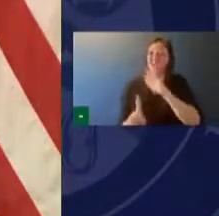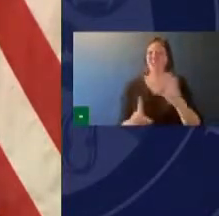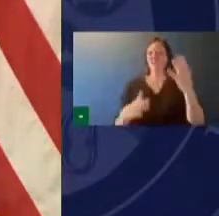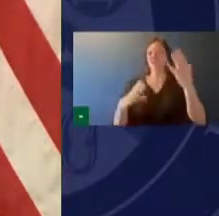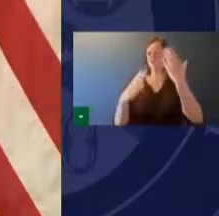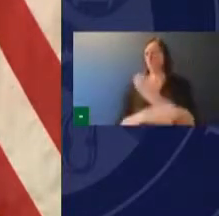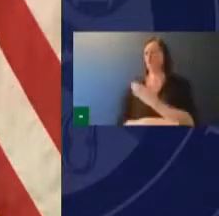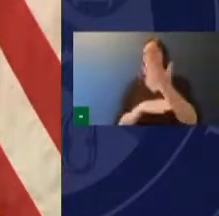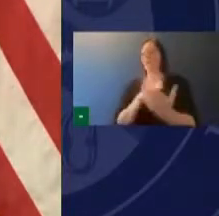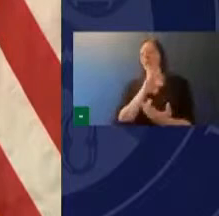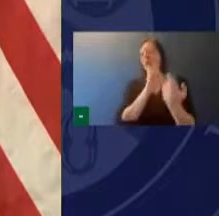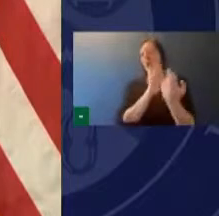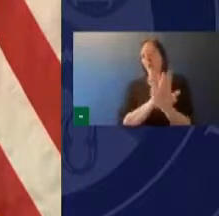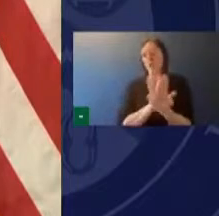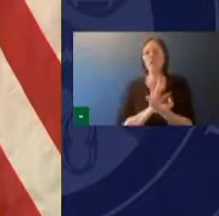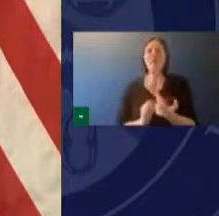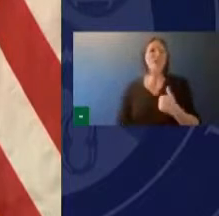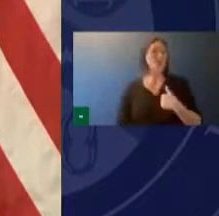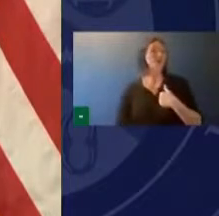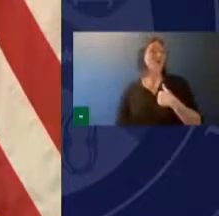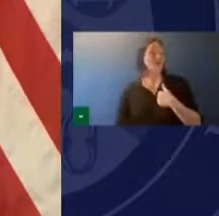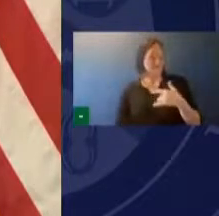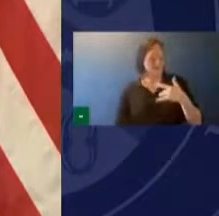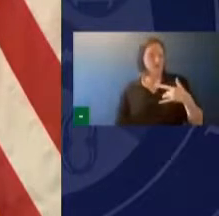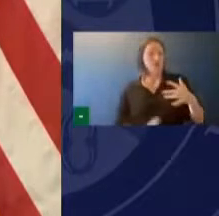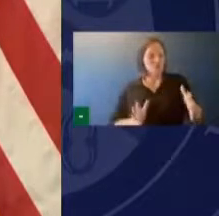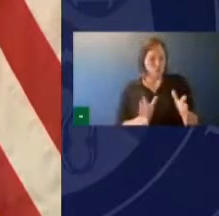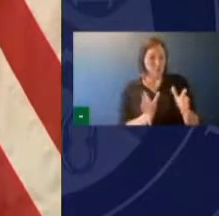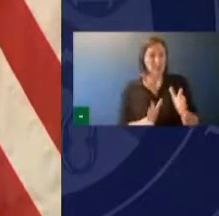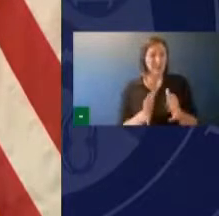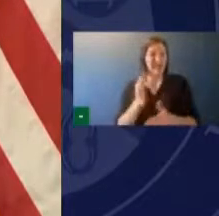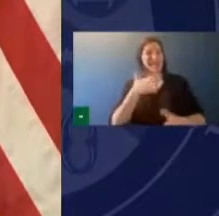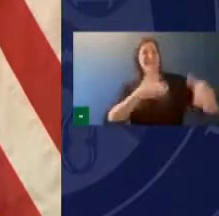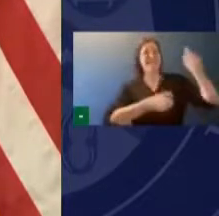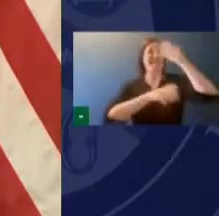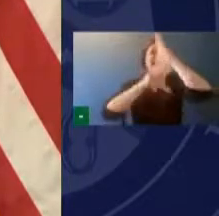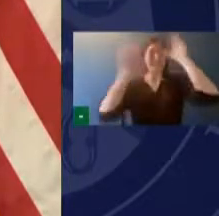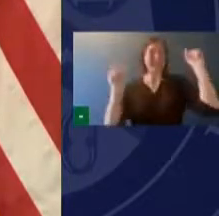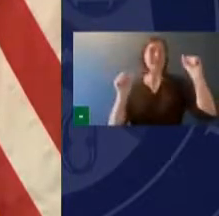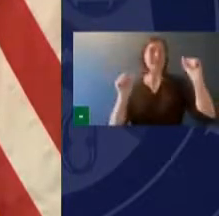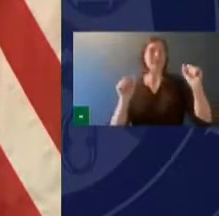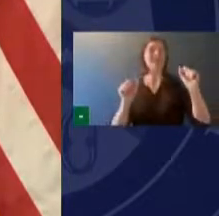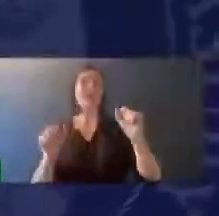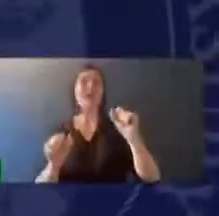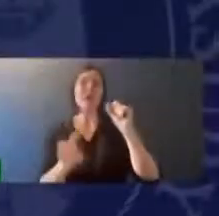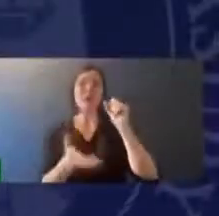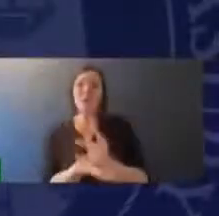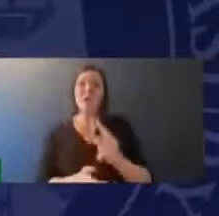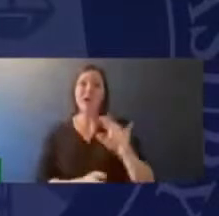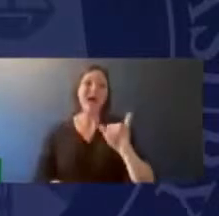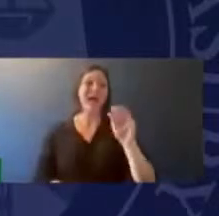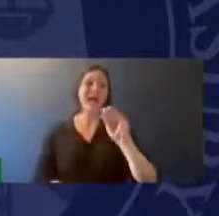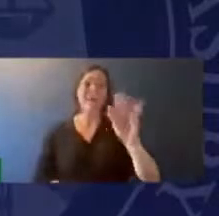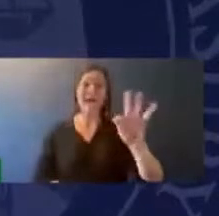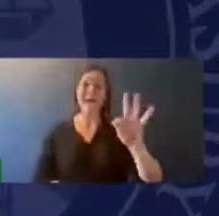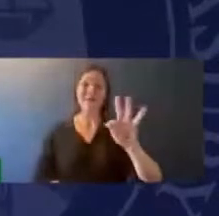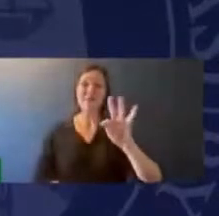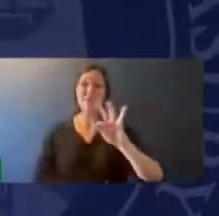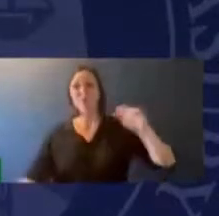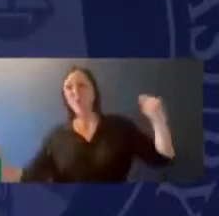recalca seguir apoyando a Ucrania durante la guerra. Vamos a seguir escuchando. For